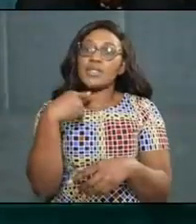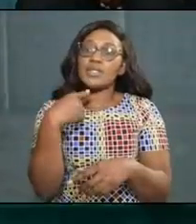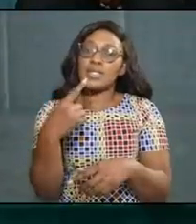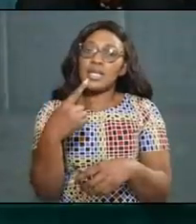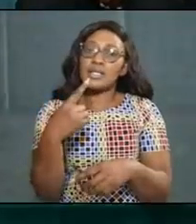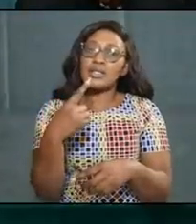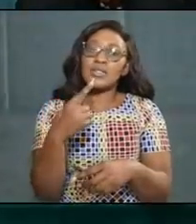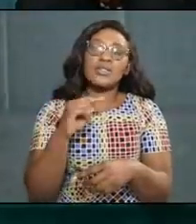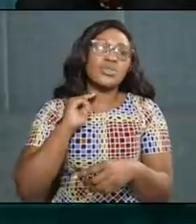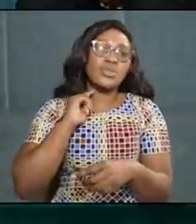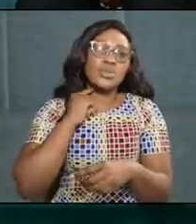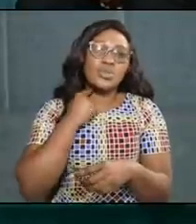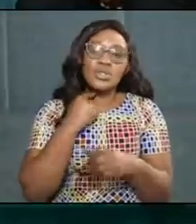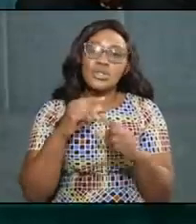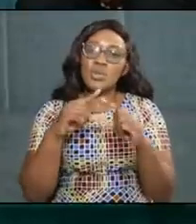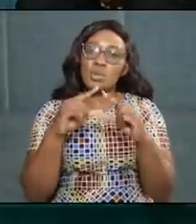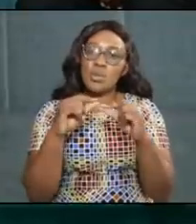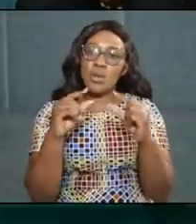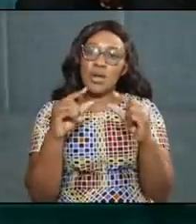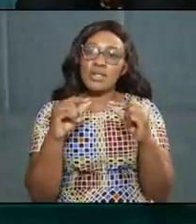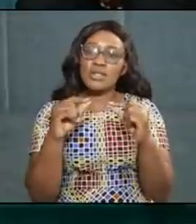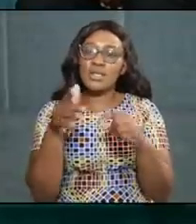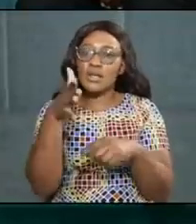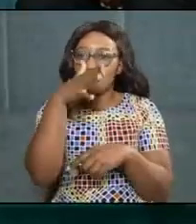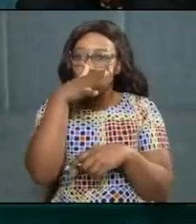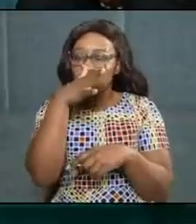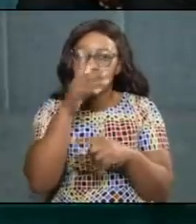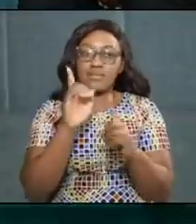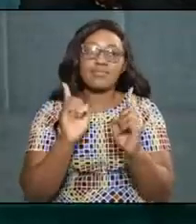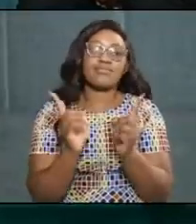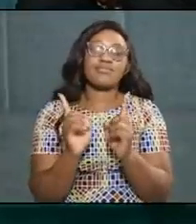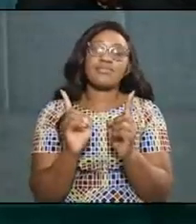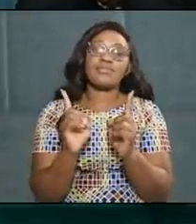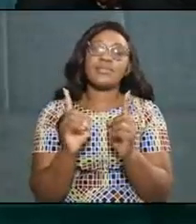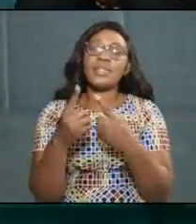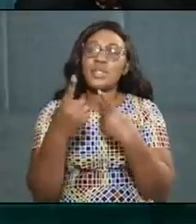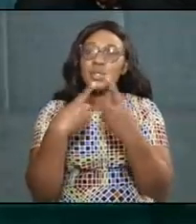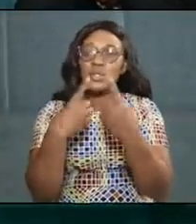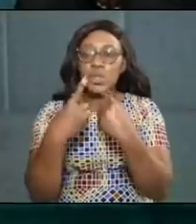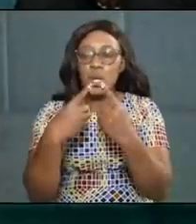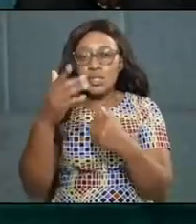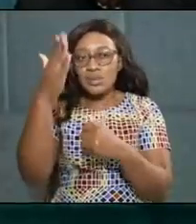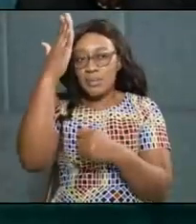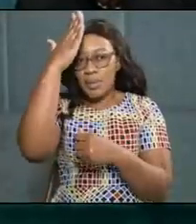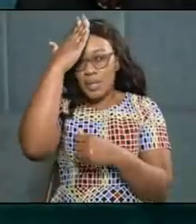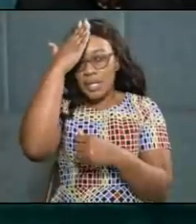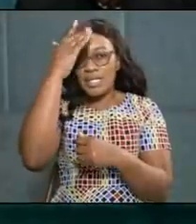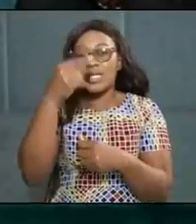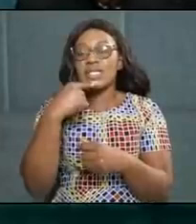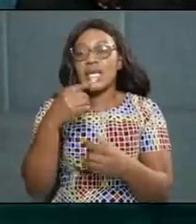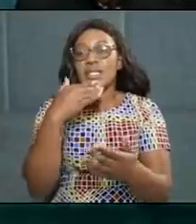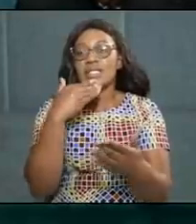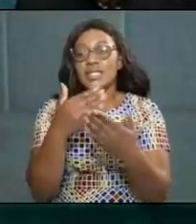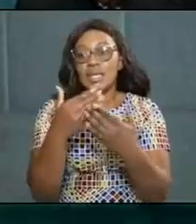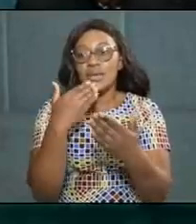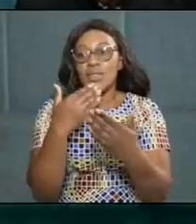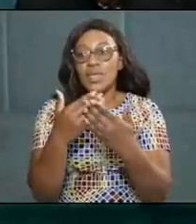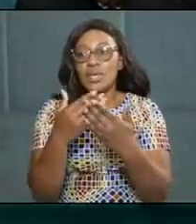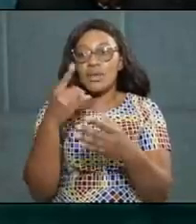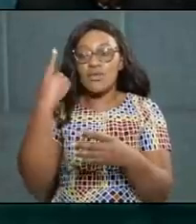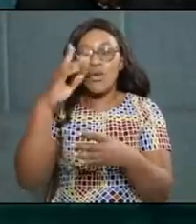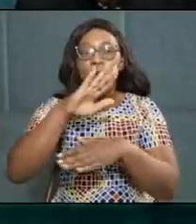sweet words full of lies. Paul talks politely to Governor Felix. He said he appreciates the years